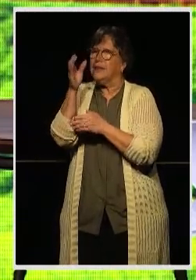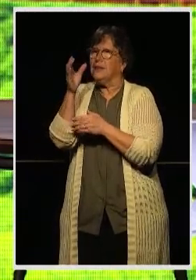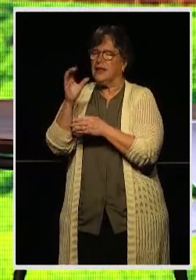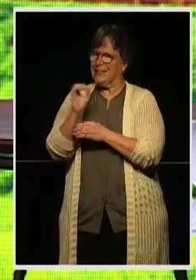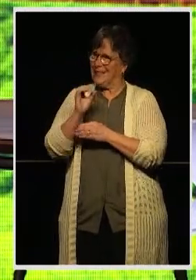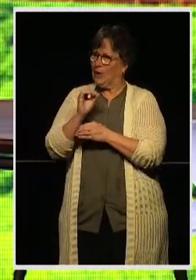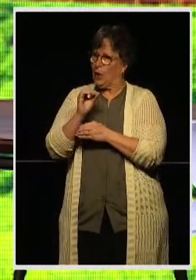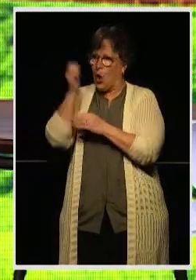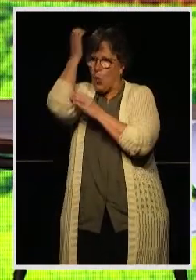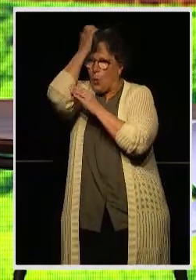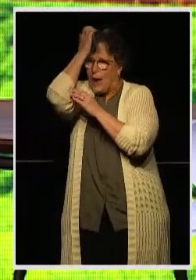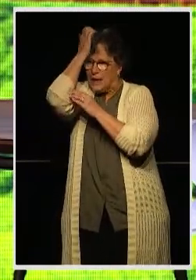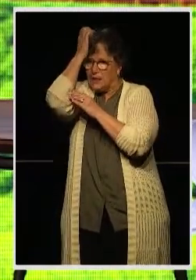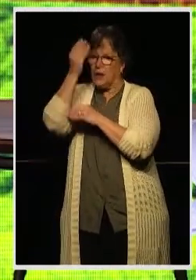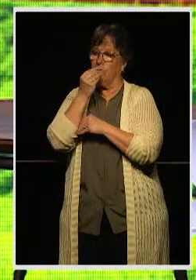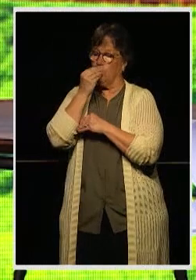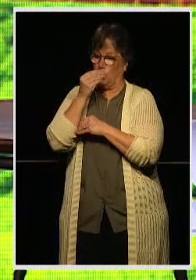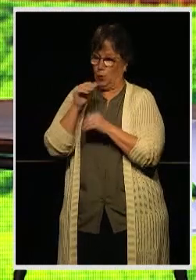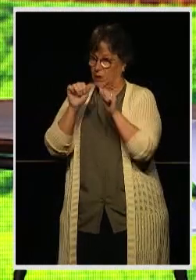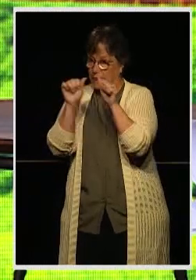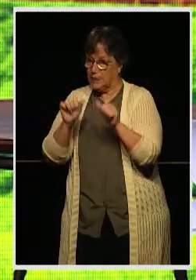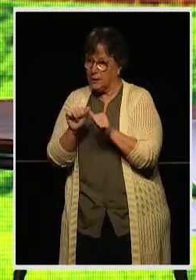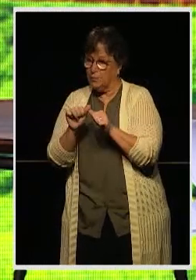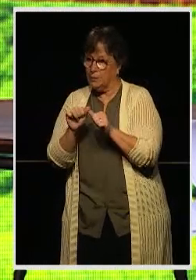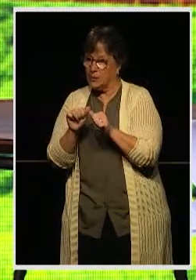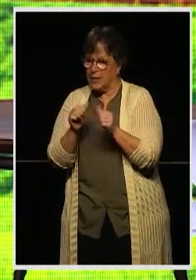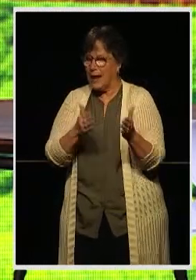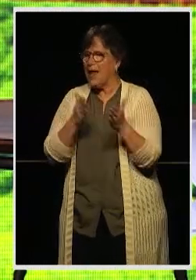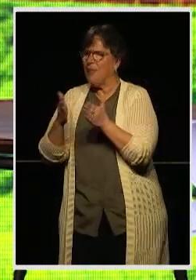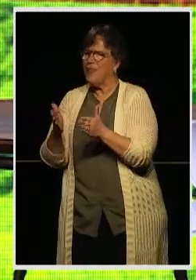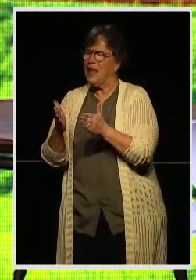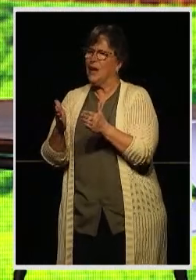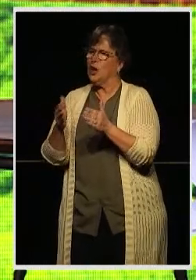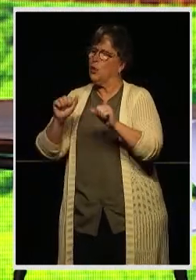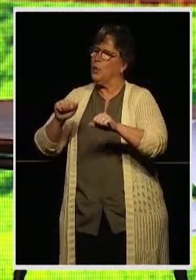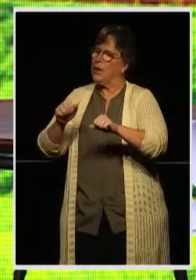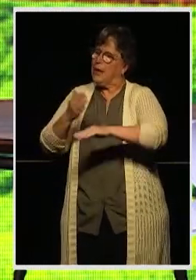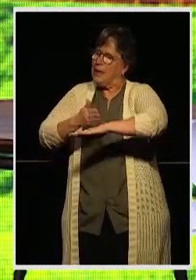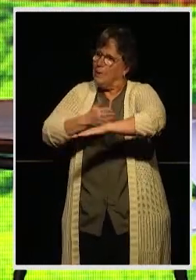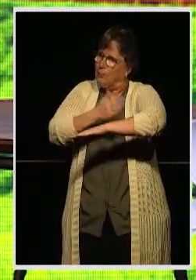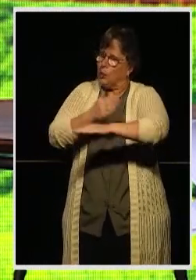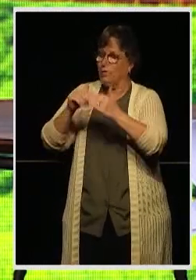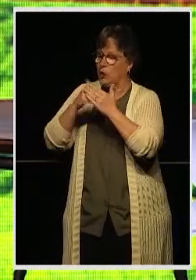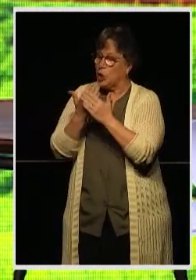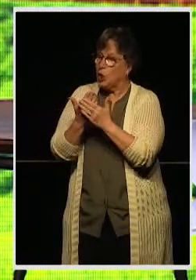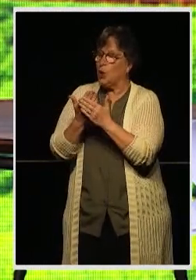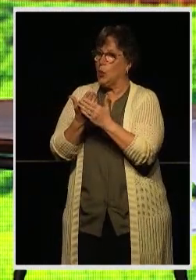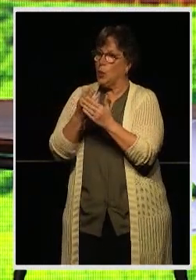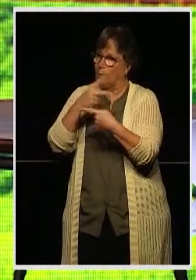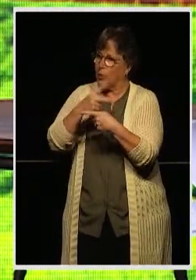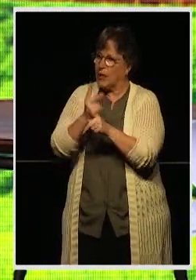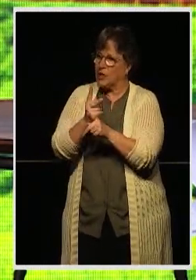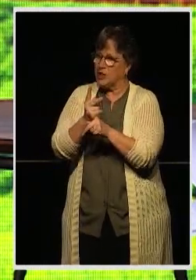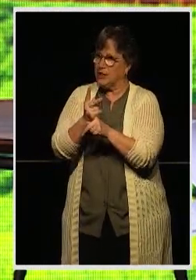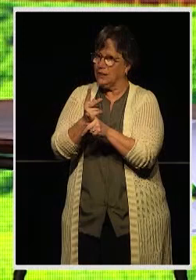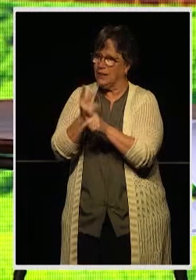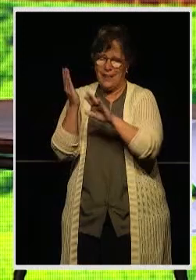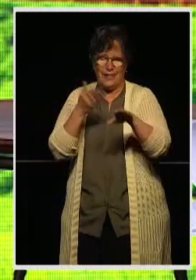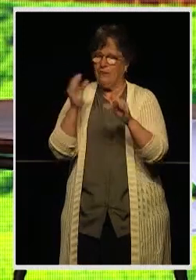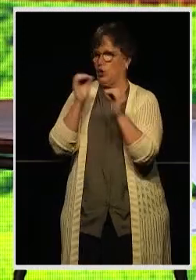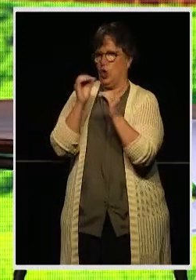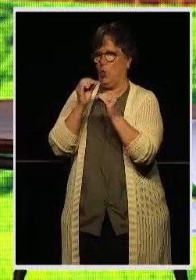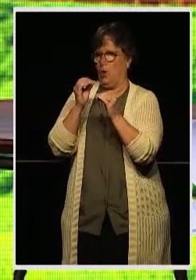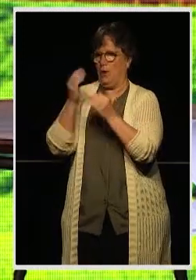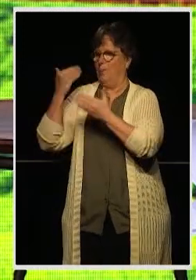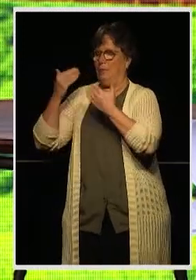systems, and let's turn waste into opportunities for upscaling and for new production that leave no one behind. And that's the final point,